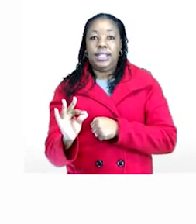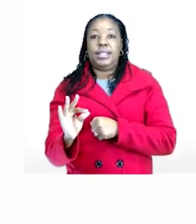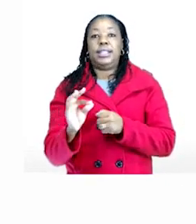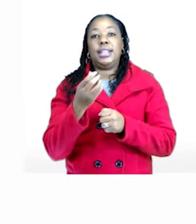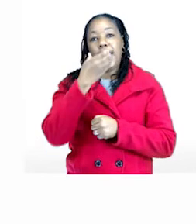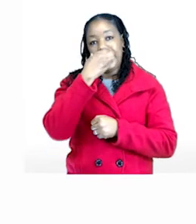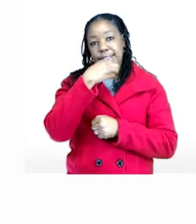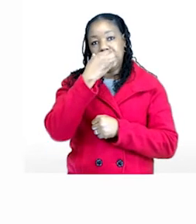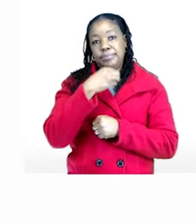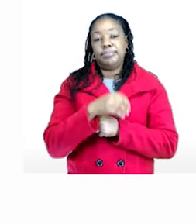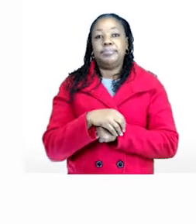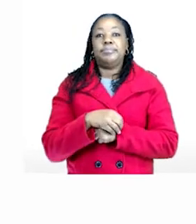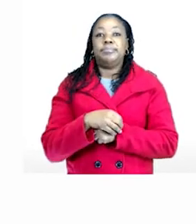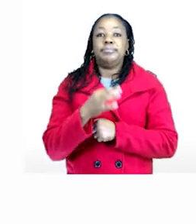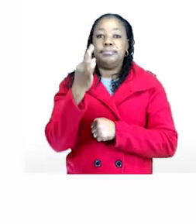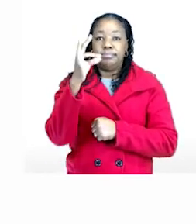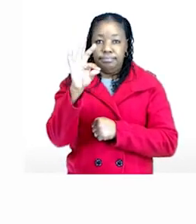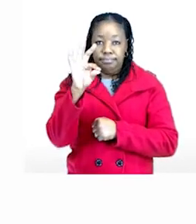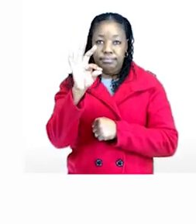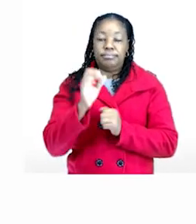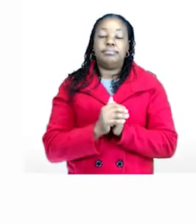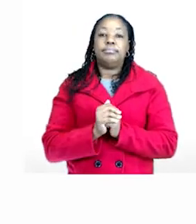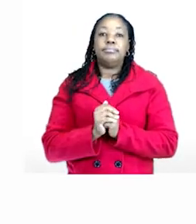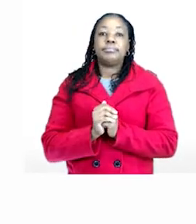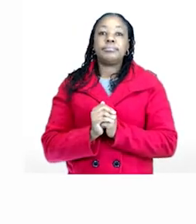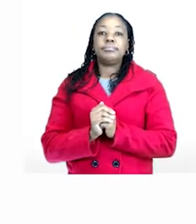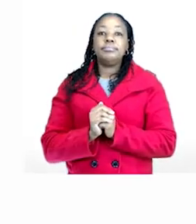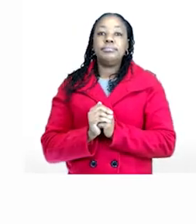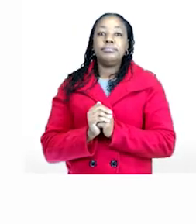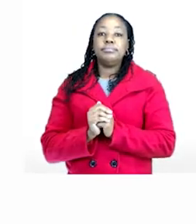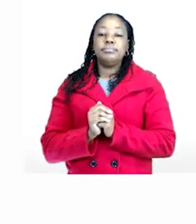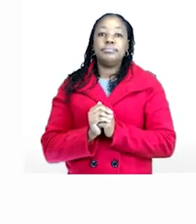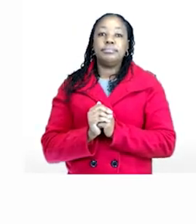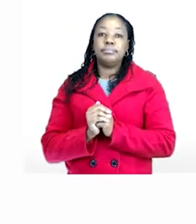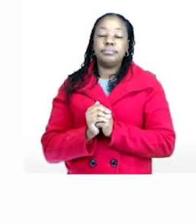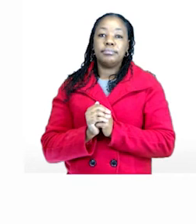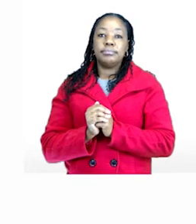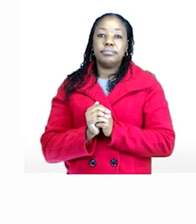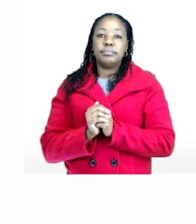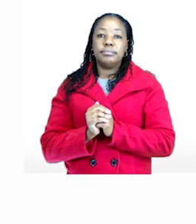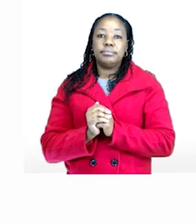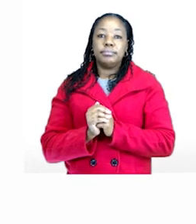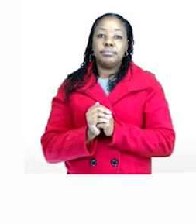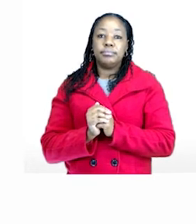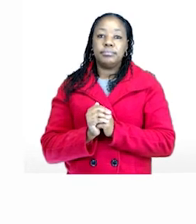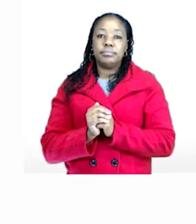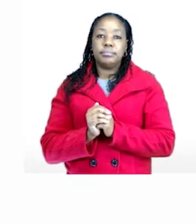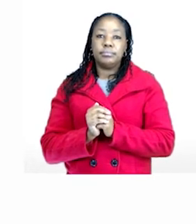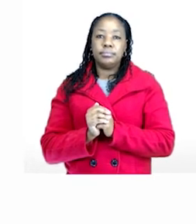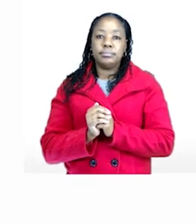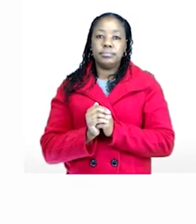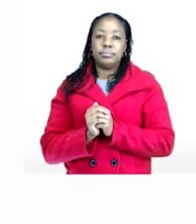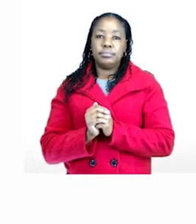9. There are 9 apples on page 3 of our booklet. Let's look at